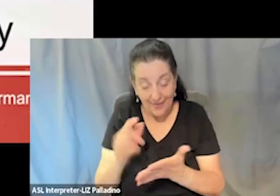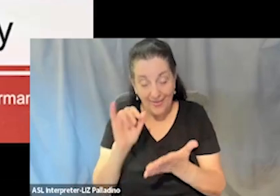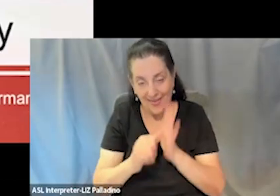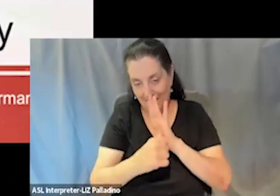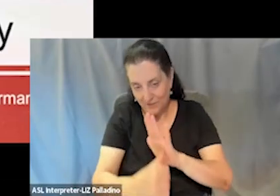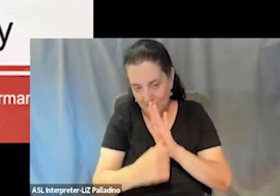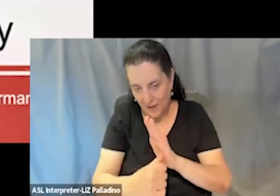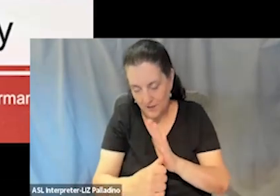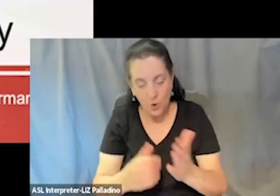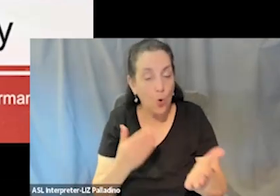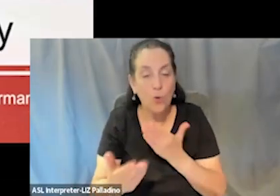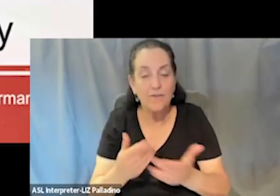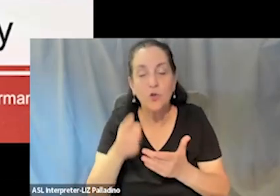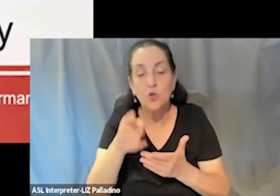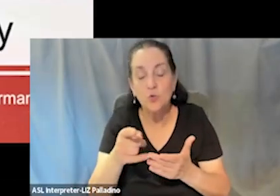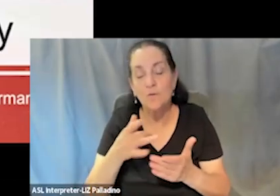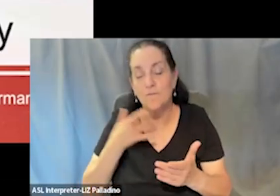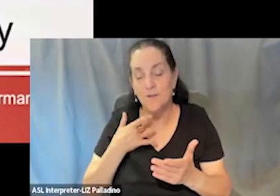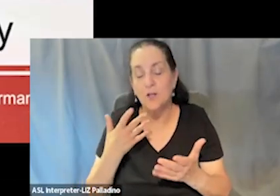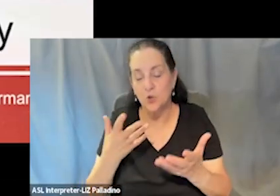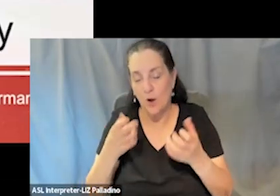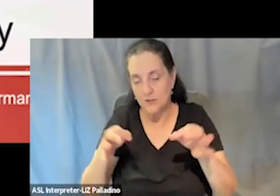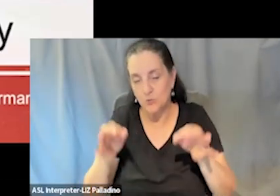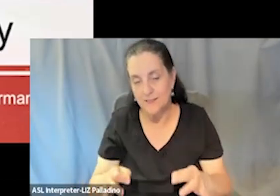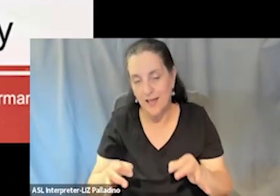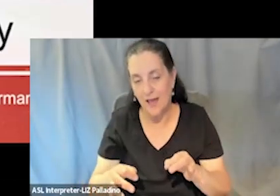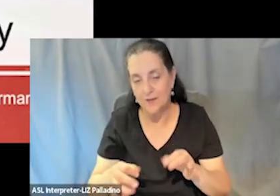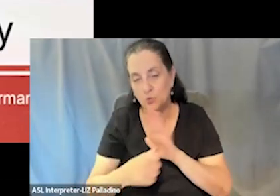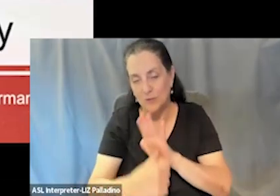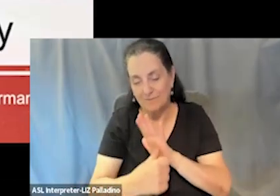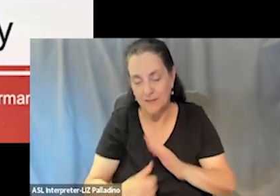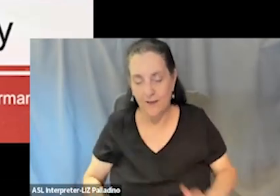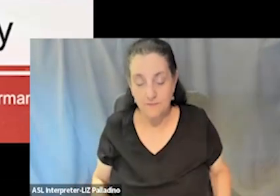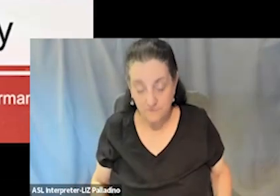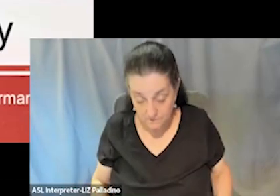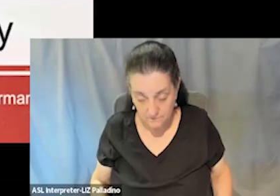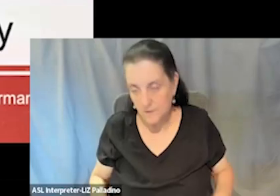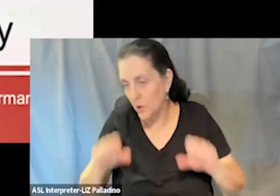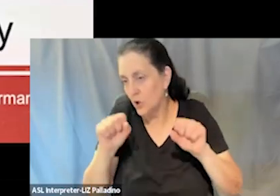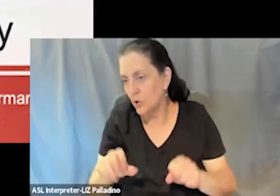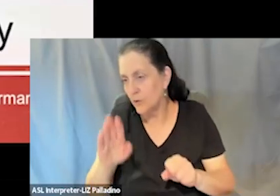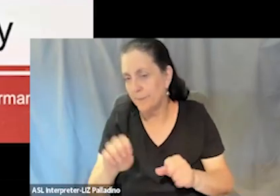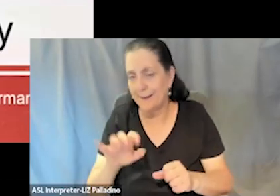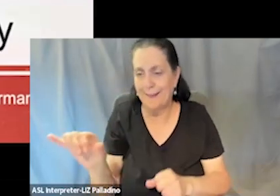of your program or your organization that you've decided to highlight. It could be